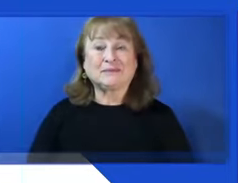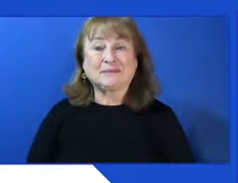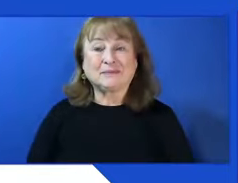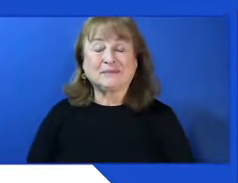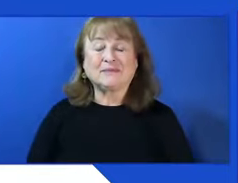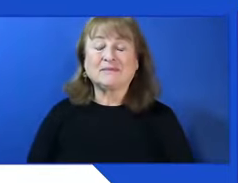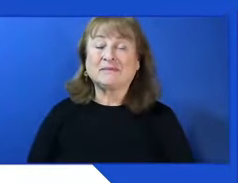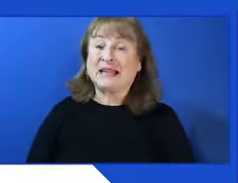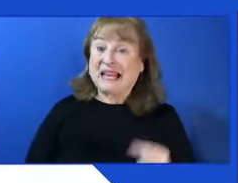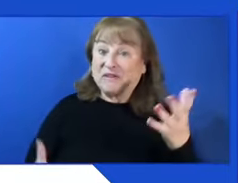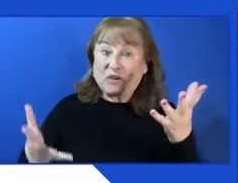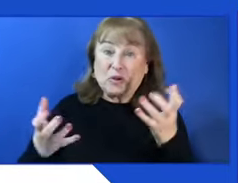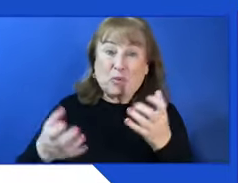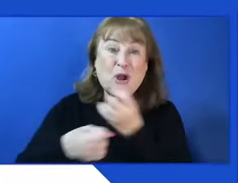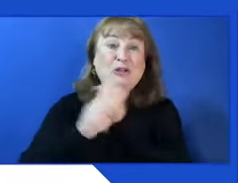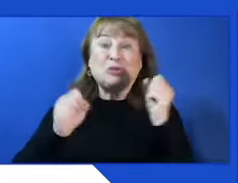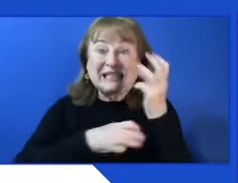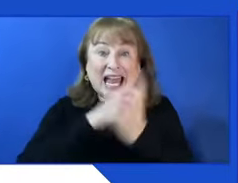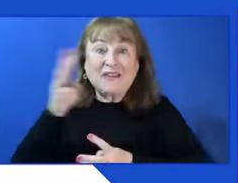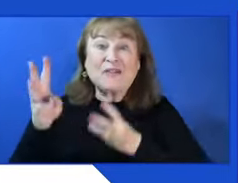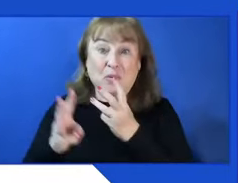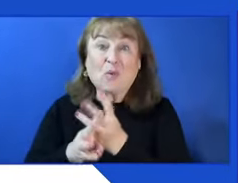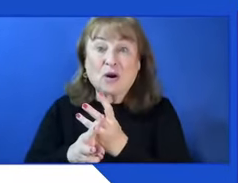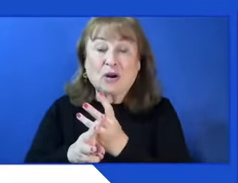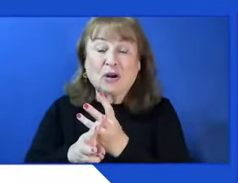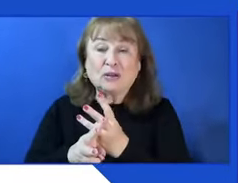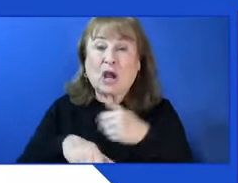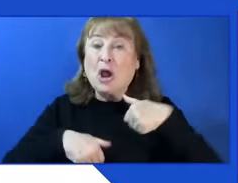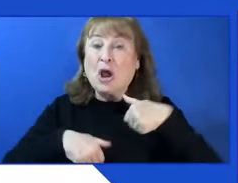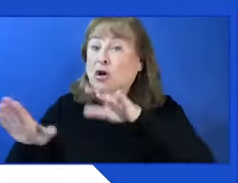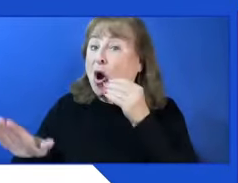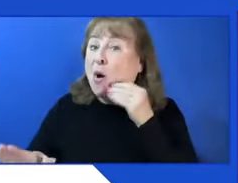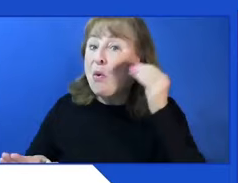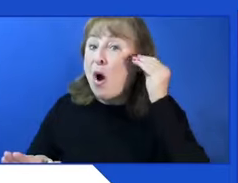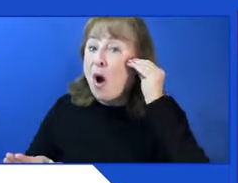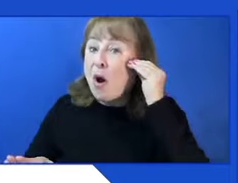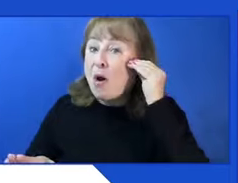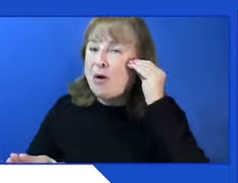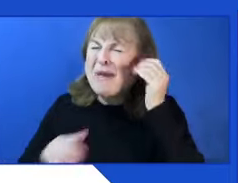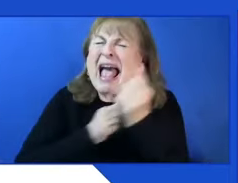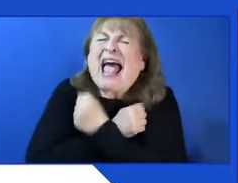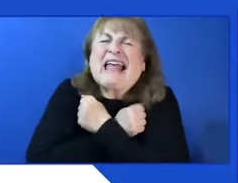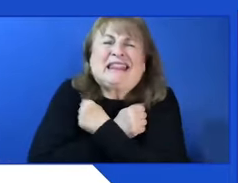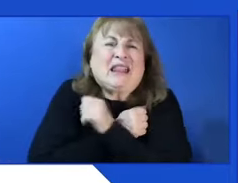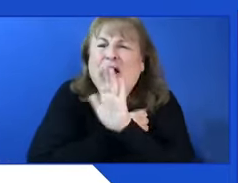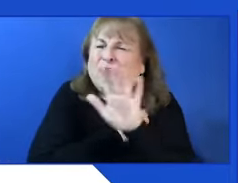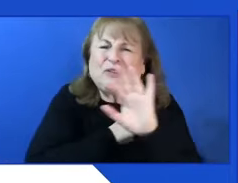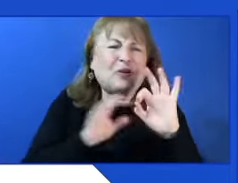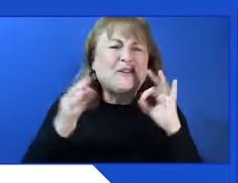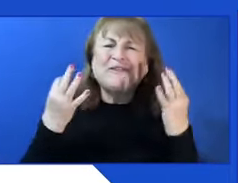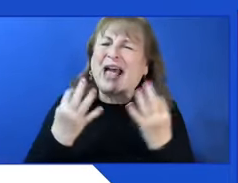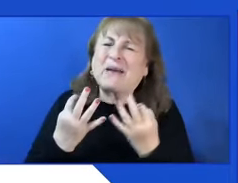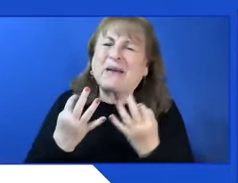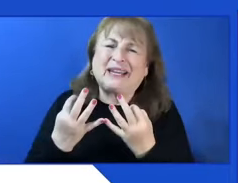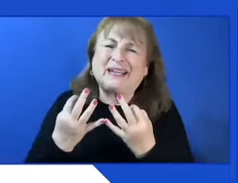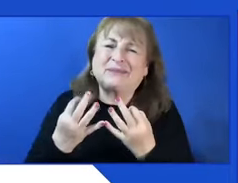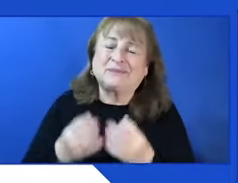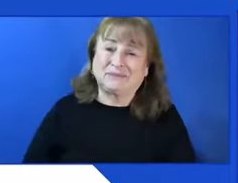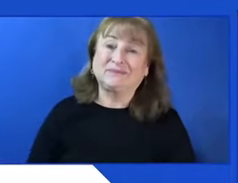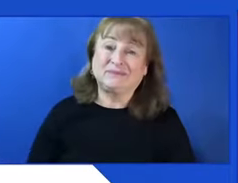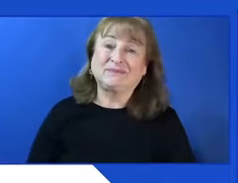If you want to save the world, go home and love your family.